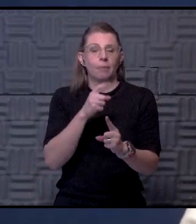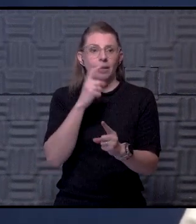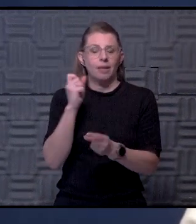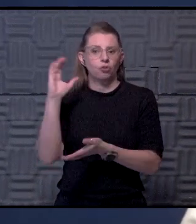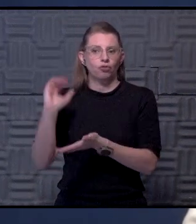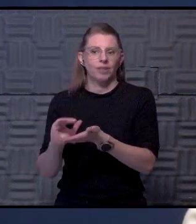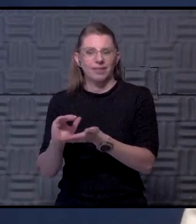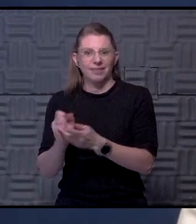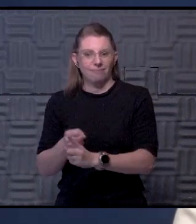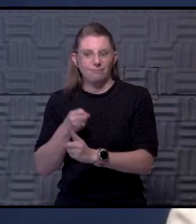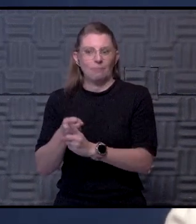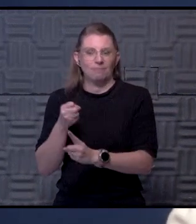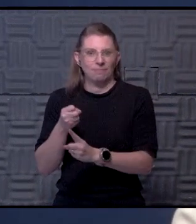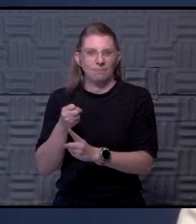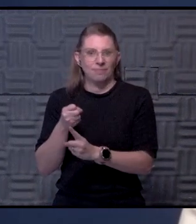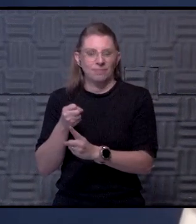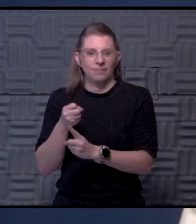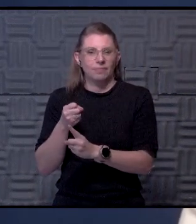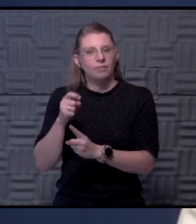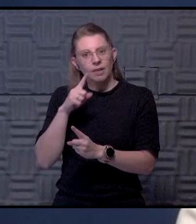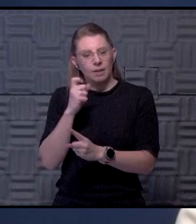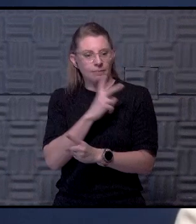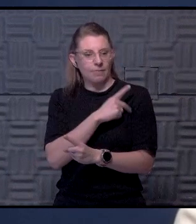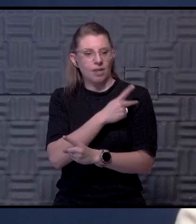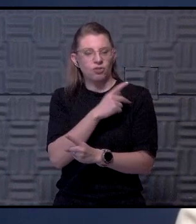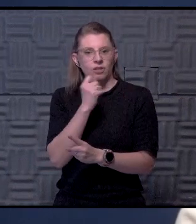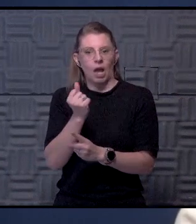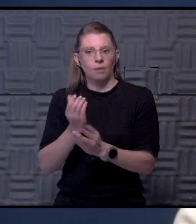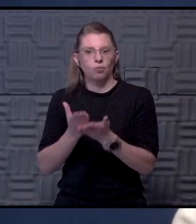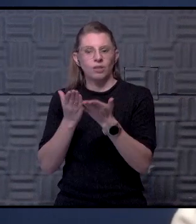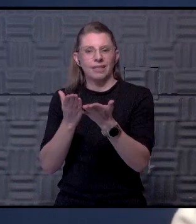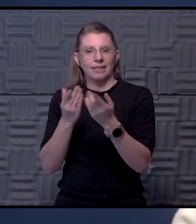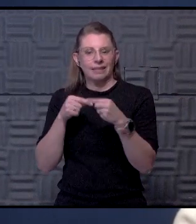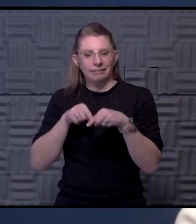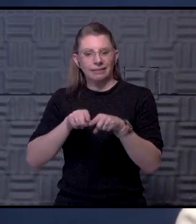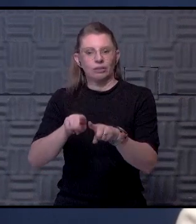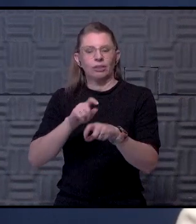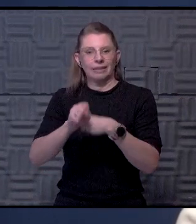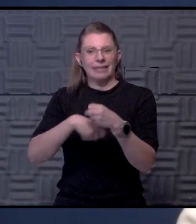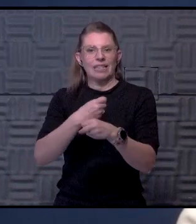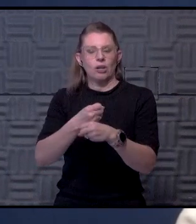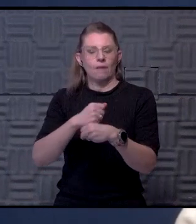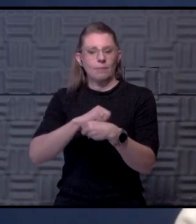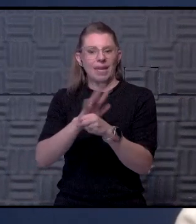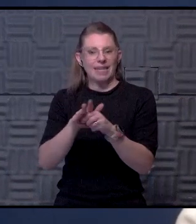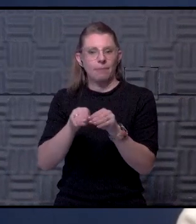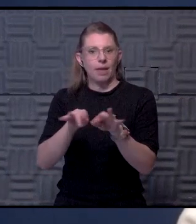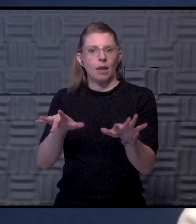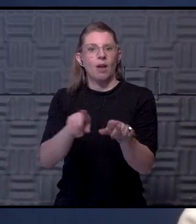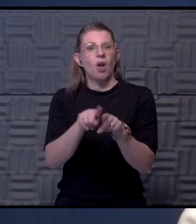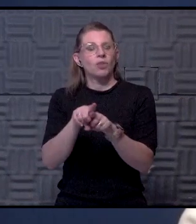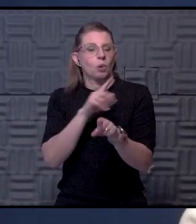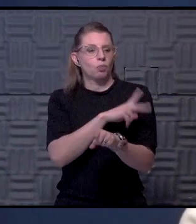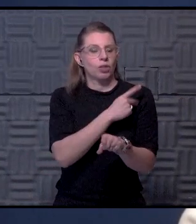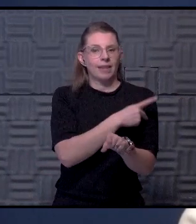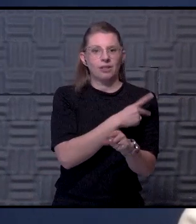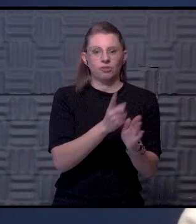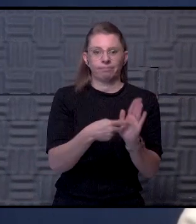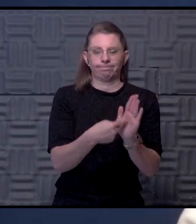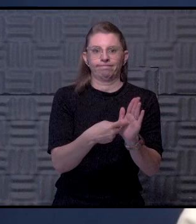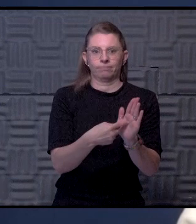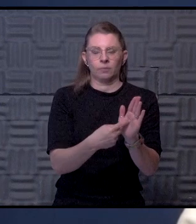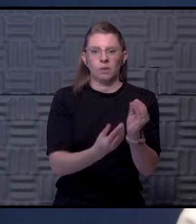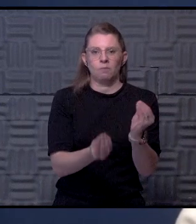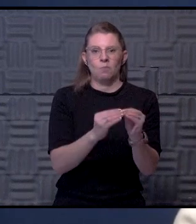in incidence due to patients not presenting during the year of the pandemic, but also patients presenting at more